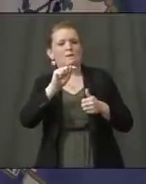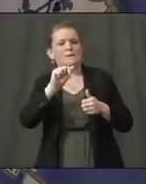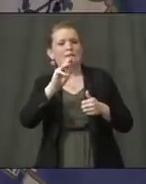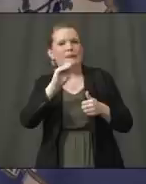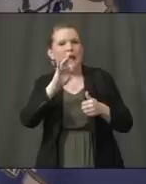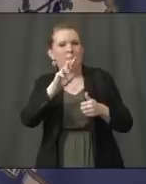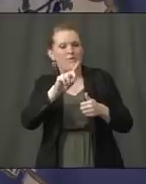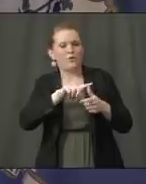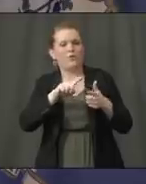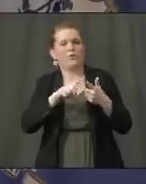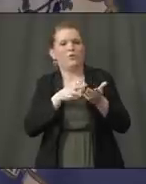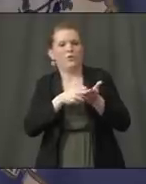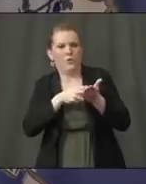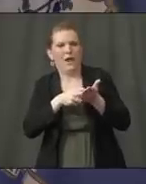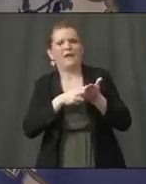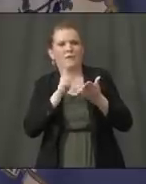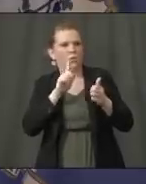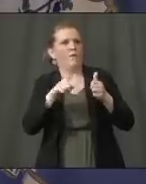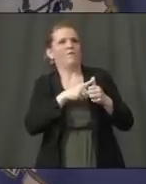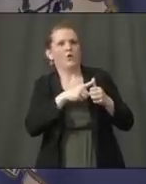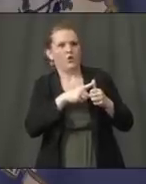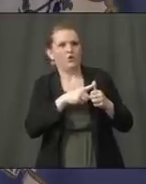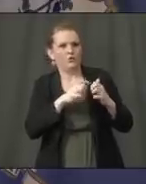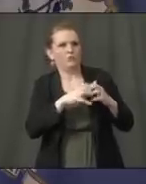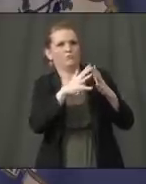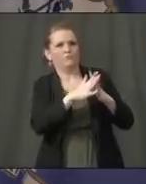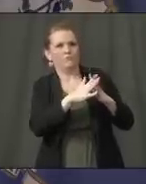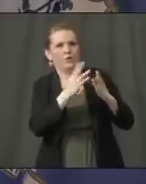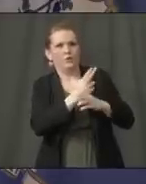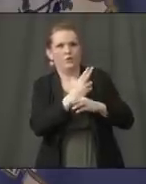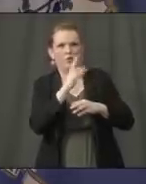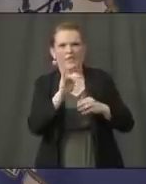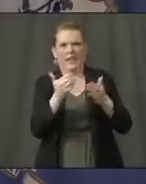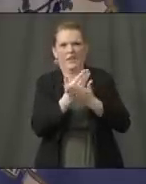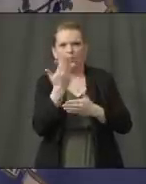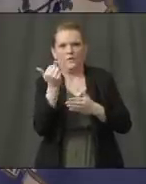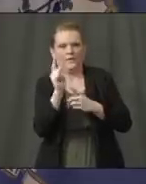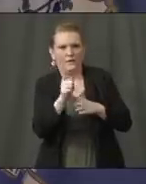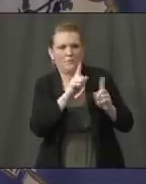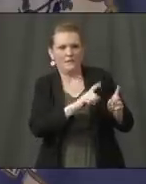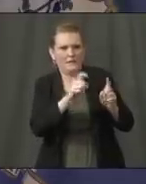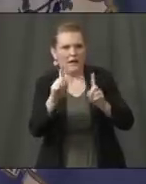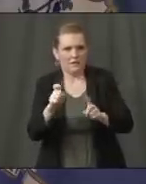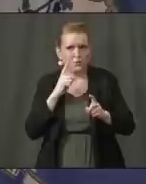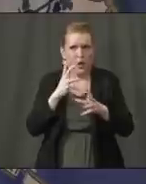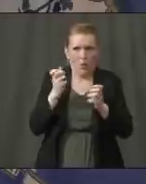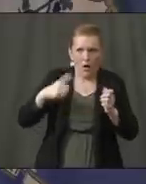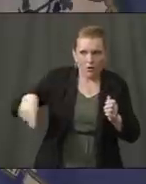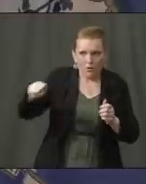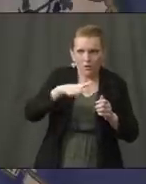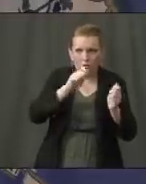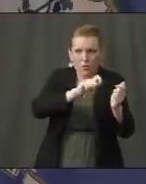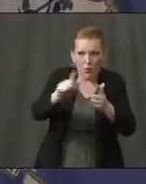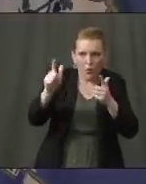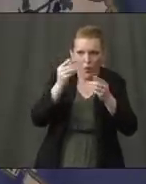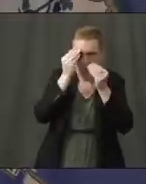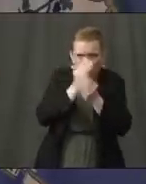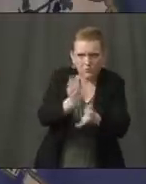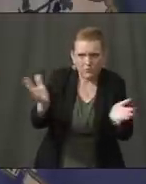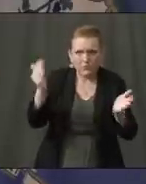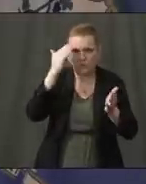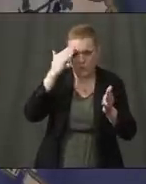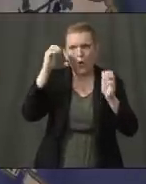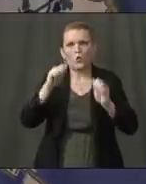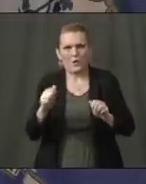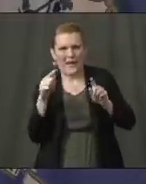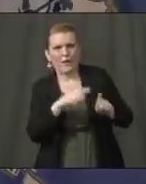test, before the end of this week. So I want to make sure that everybody knows that they can be tested safely, and they can